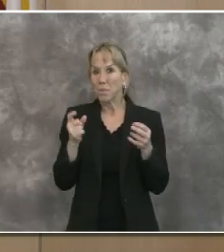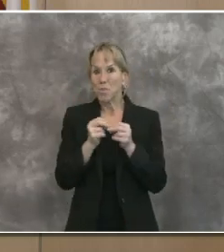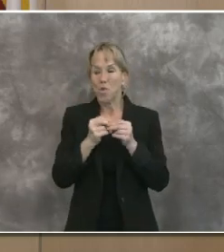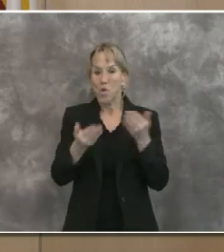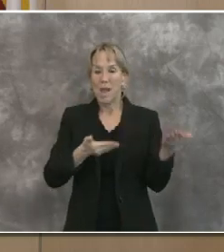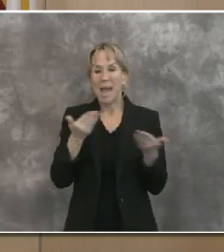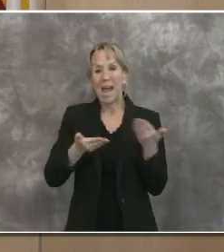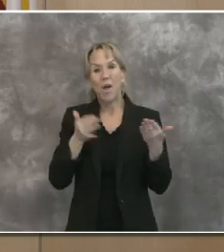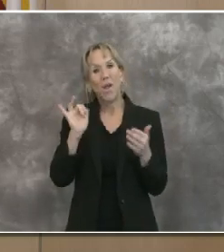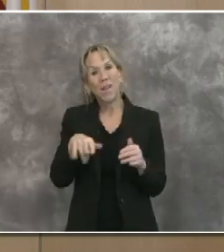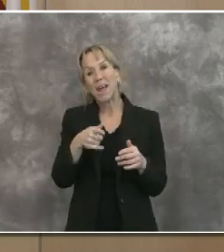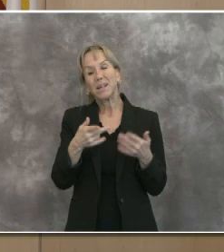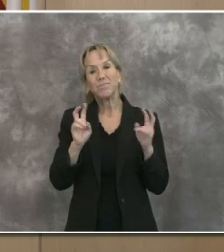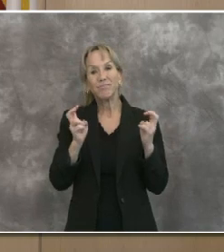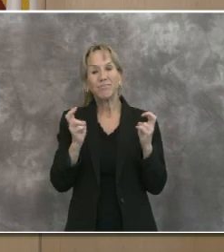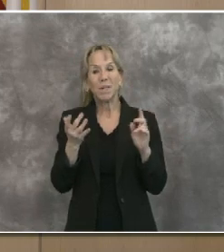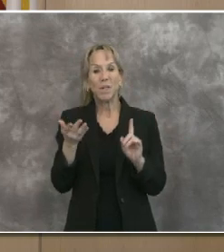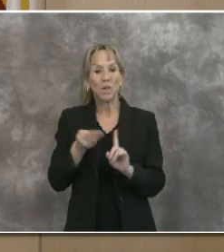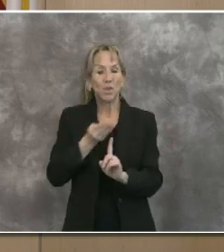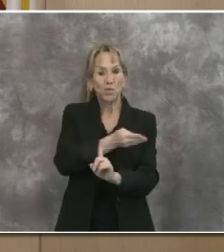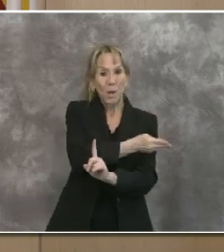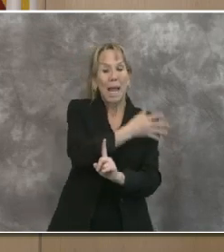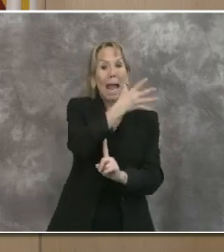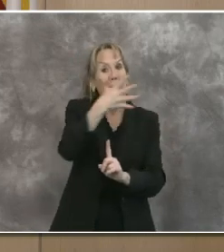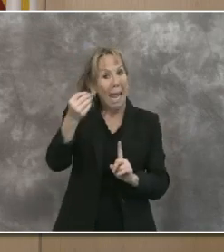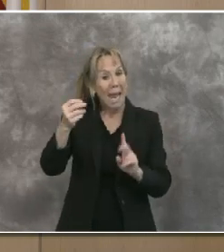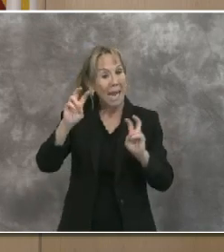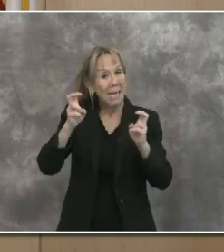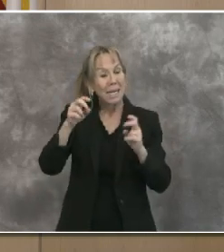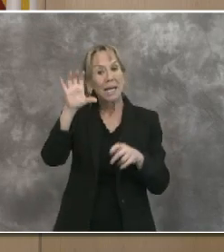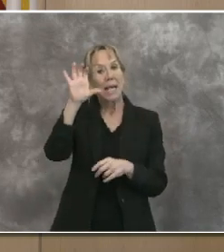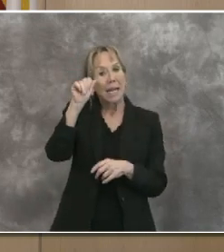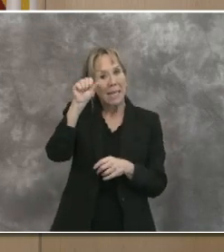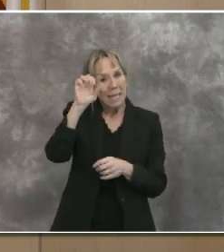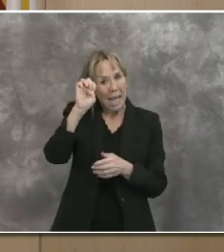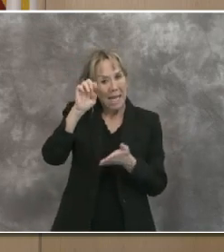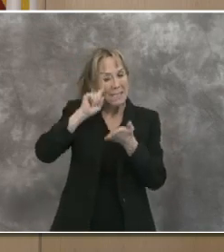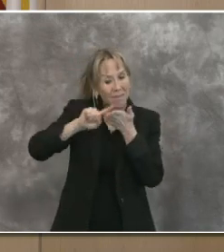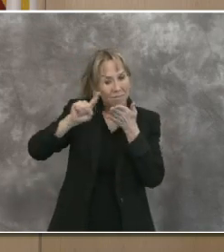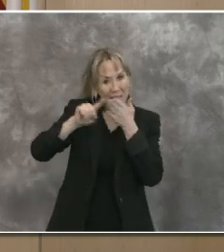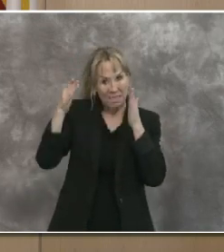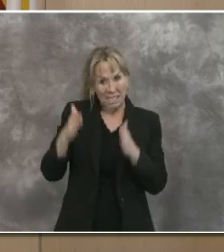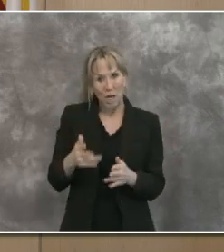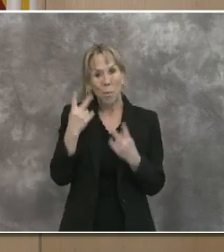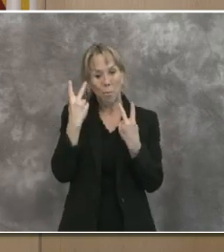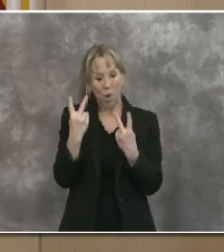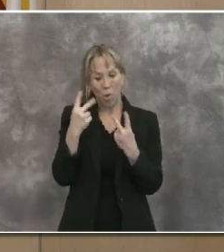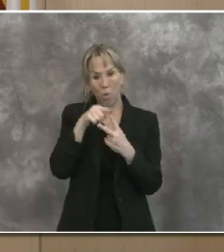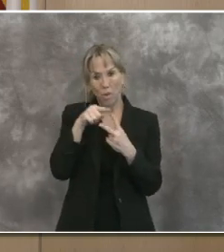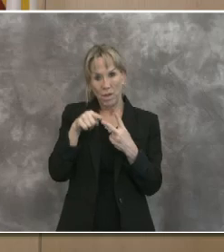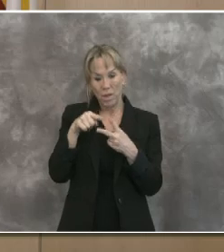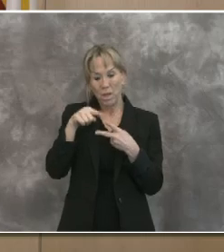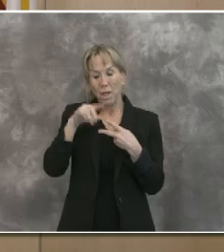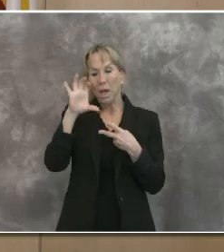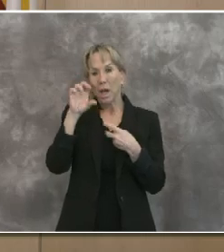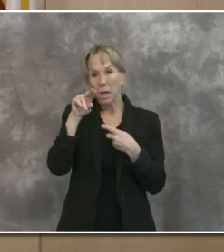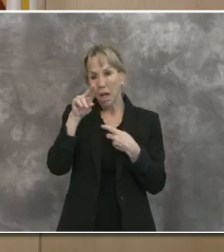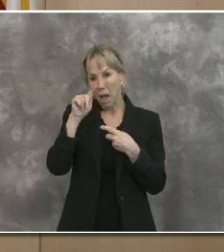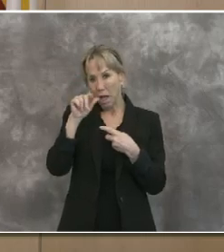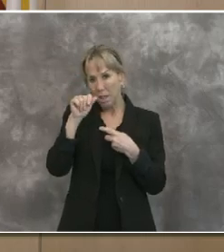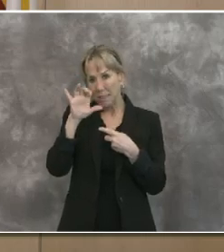contact tracers and case investigators. So that is both case investigation and contact tracers. And